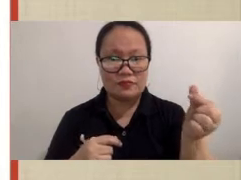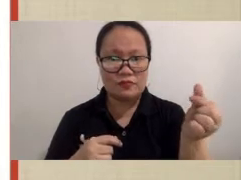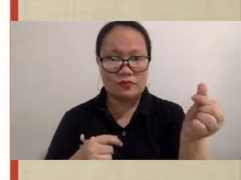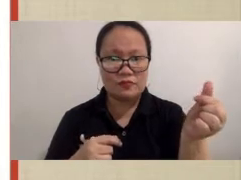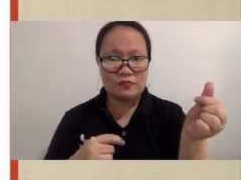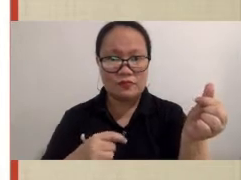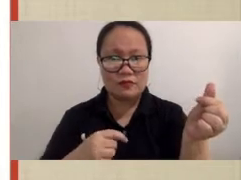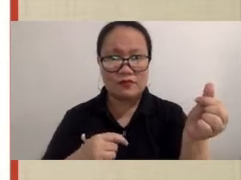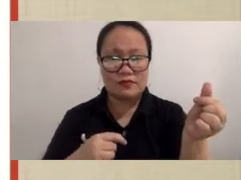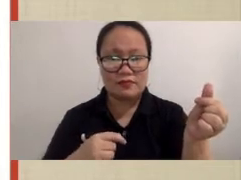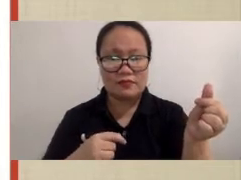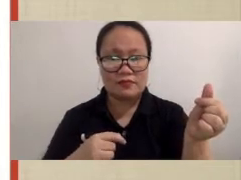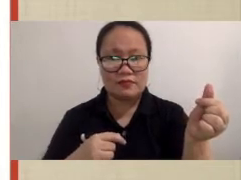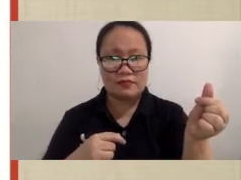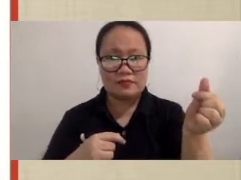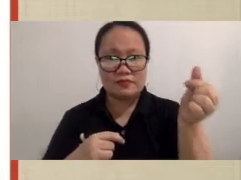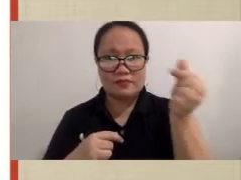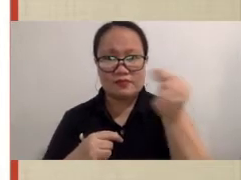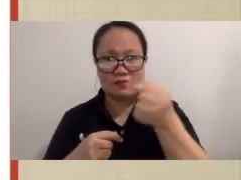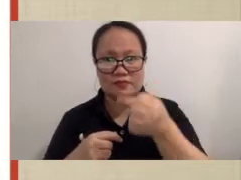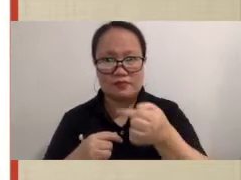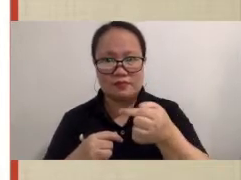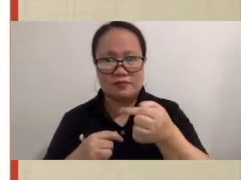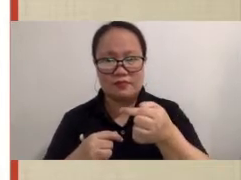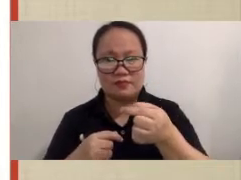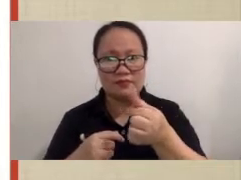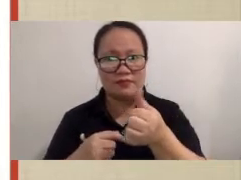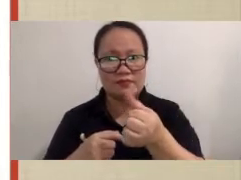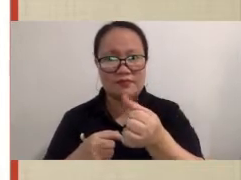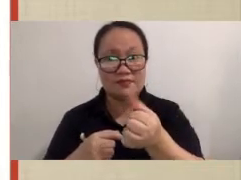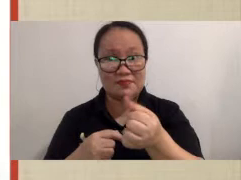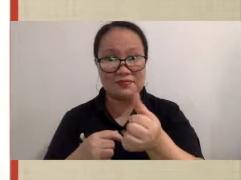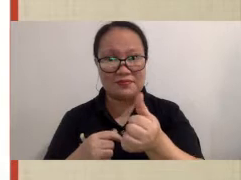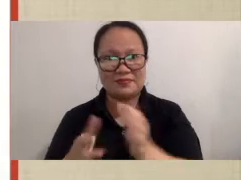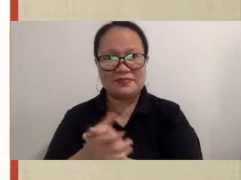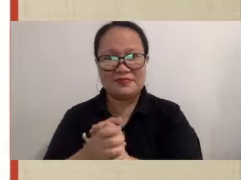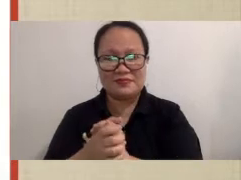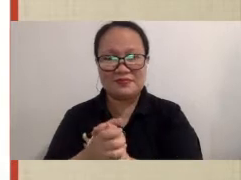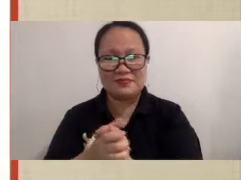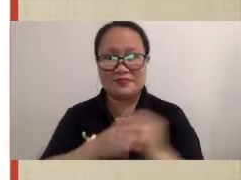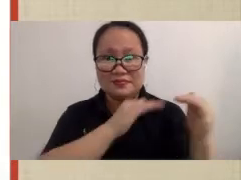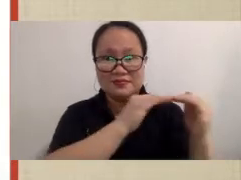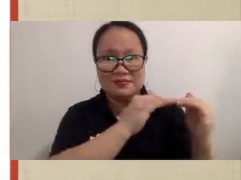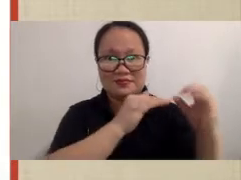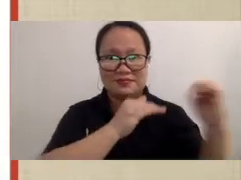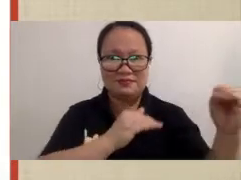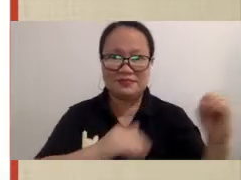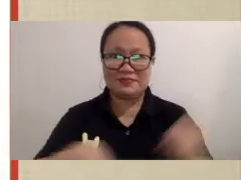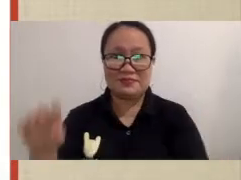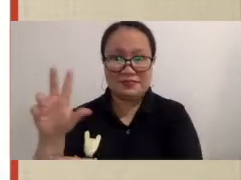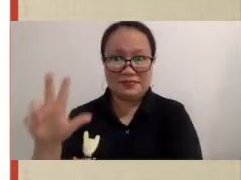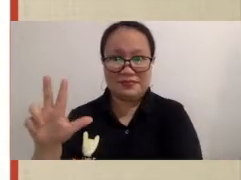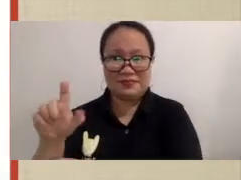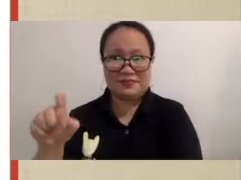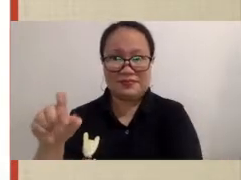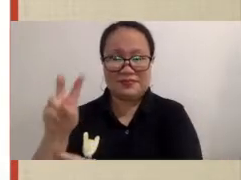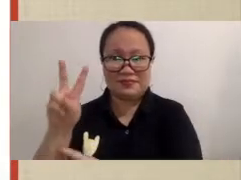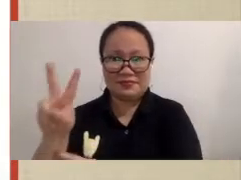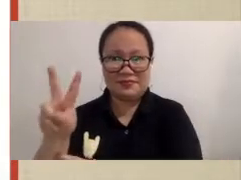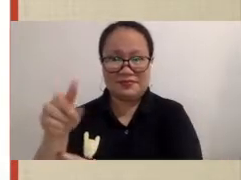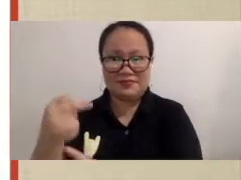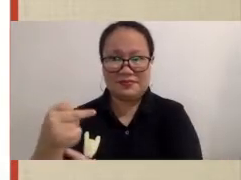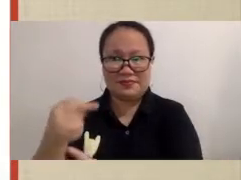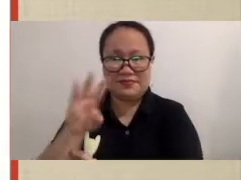equation into standard form. So we will now have